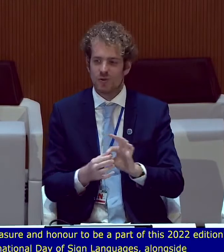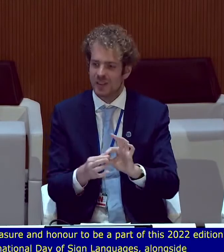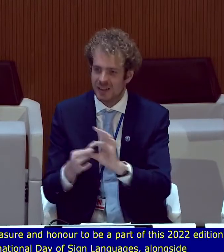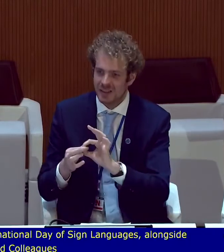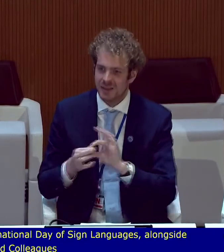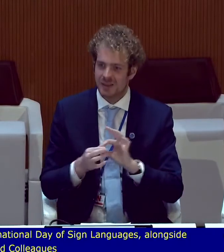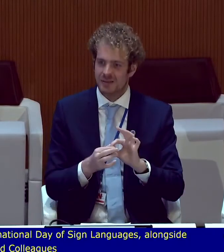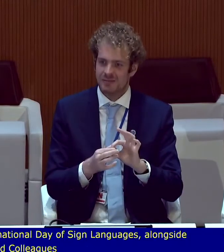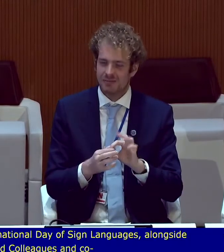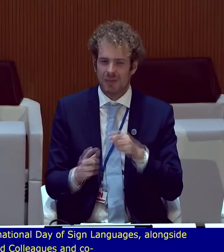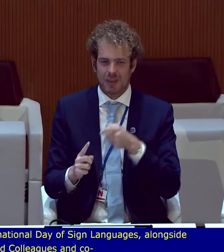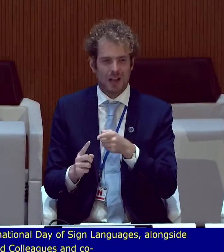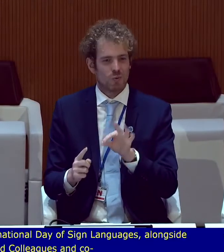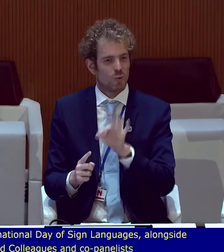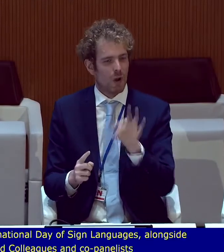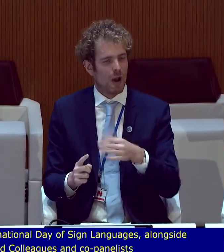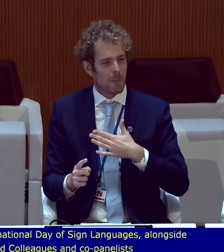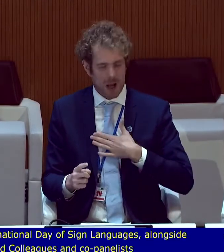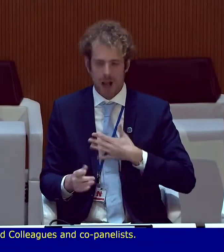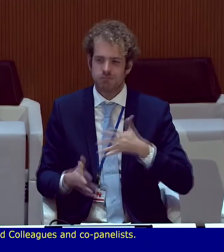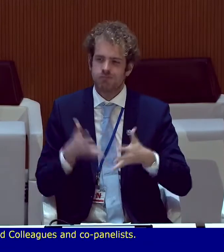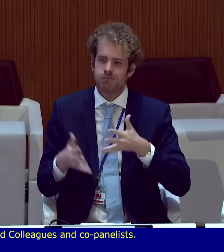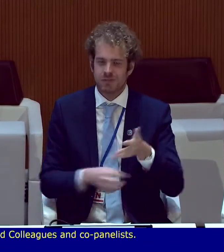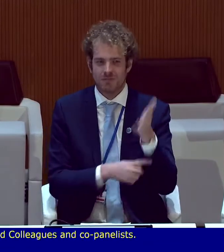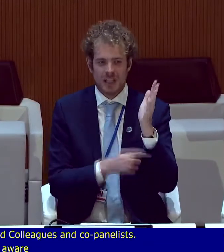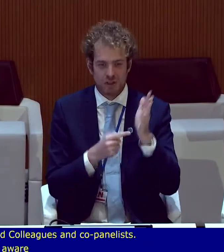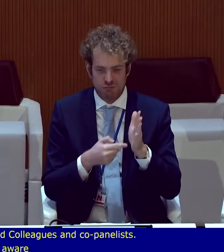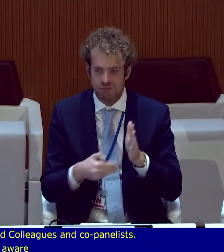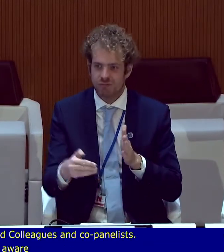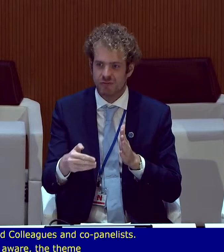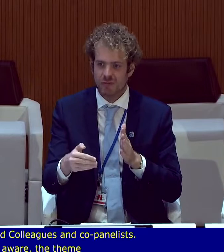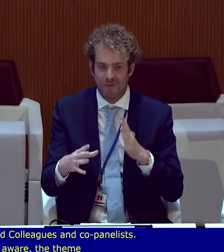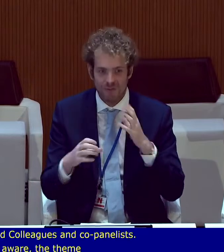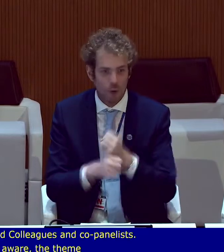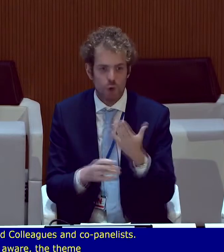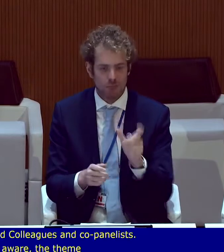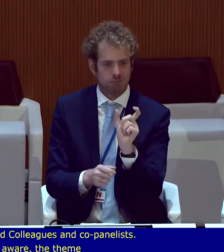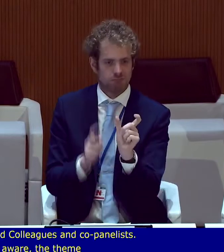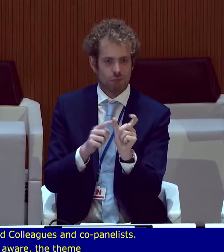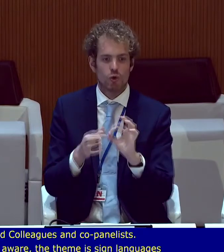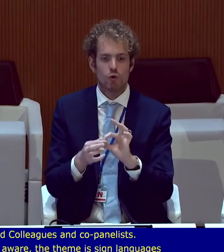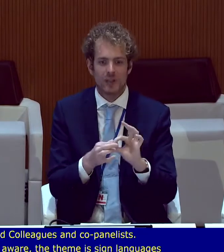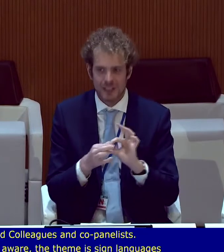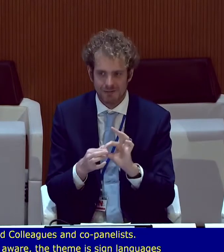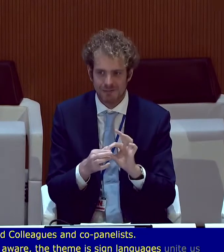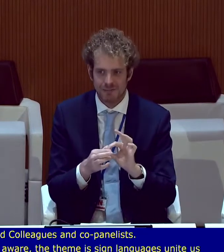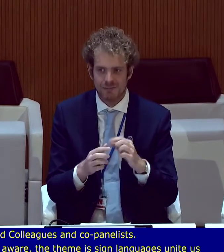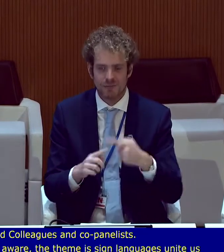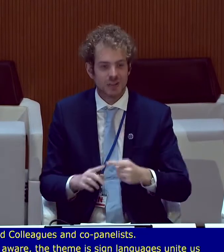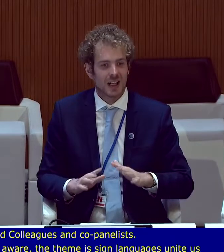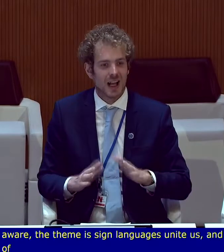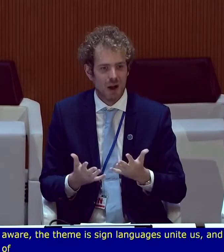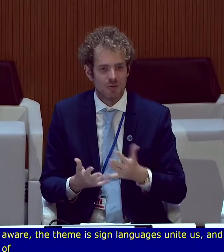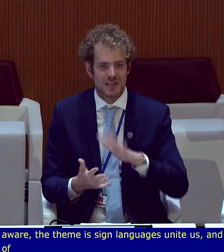are aware, the theme is Sign Languages Unite Us, and the purpose of my presentation is to unpack the